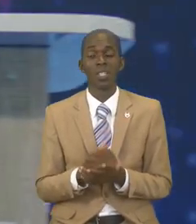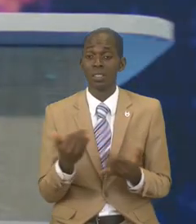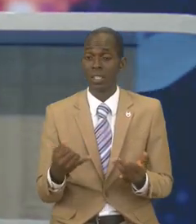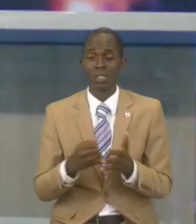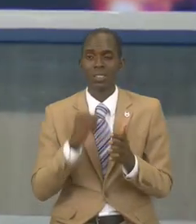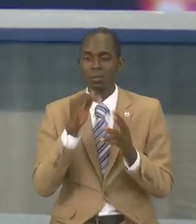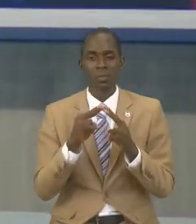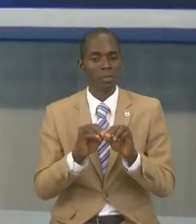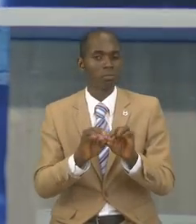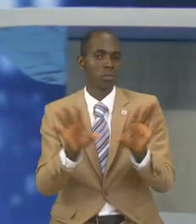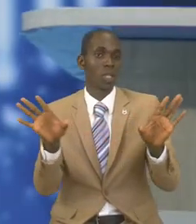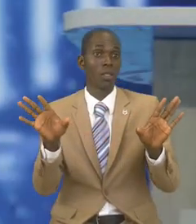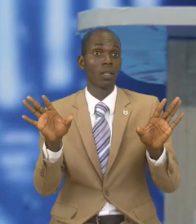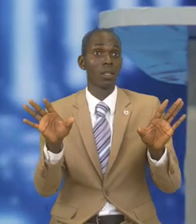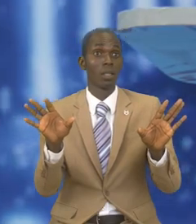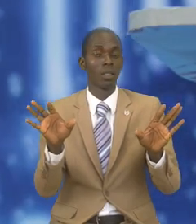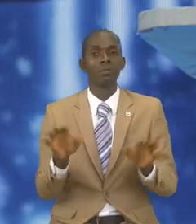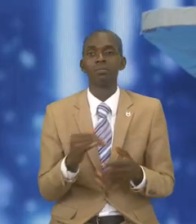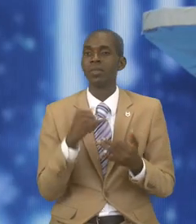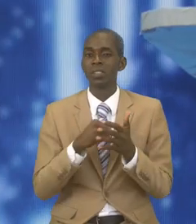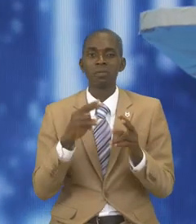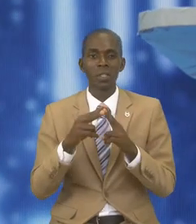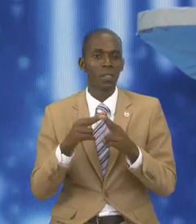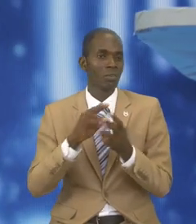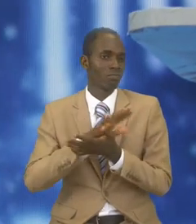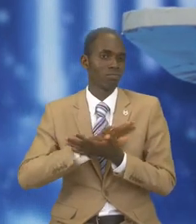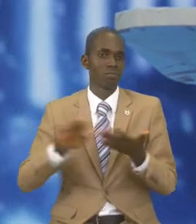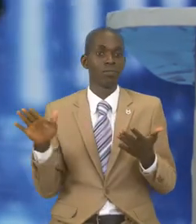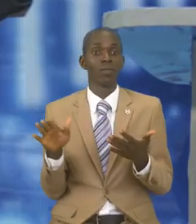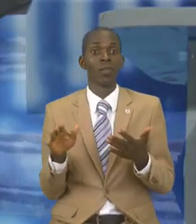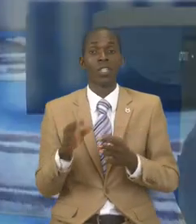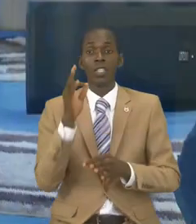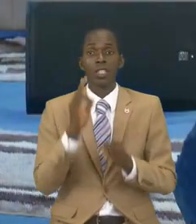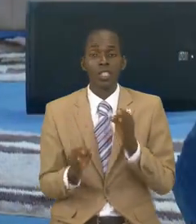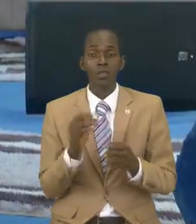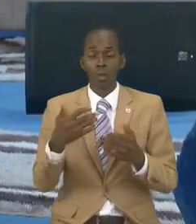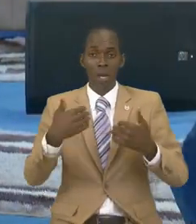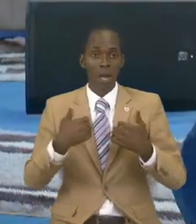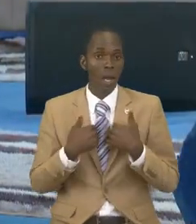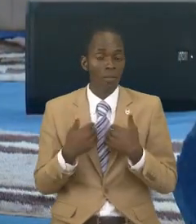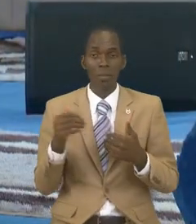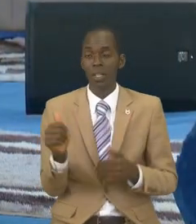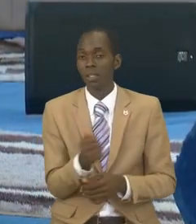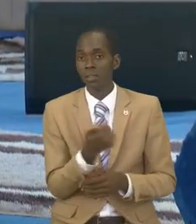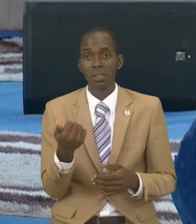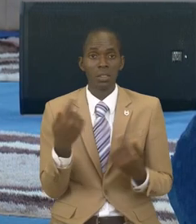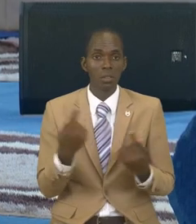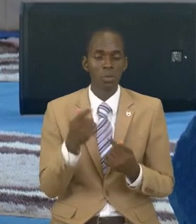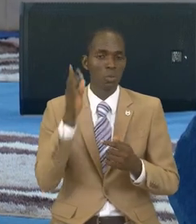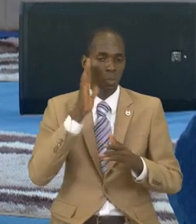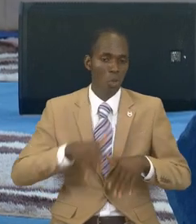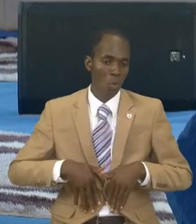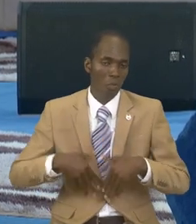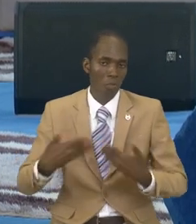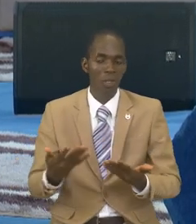clear. If we're going to have salvation, there's something to do. You confess and you forsake your sin. If we're going to